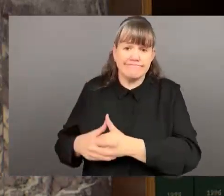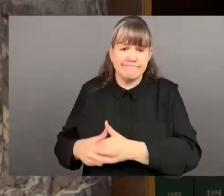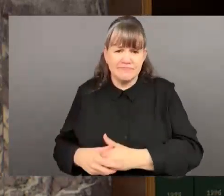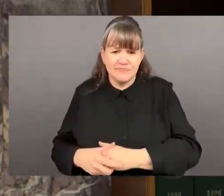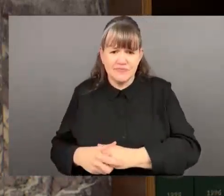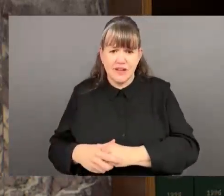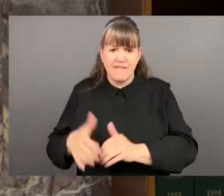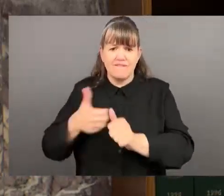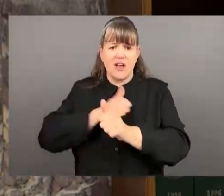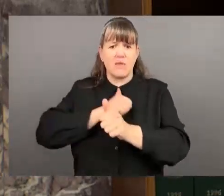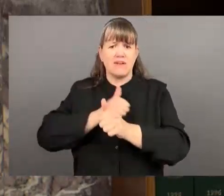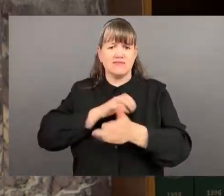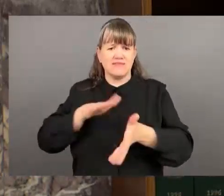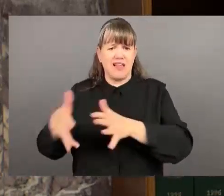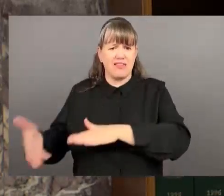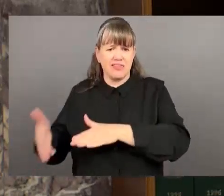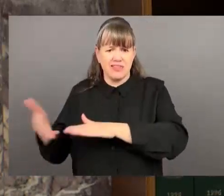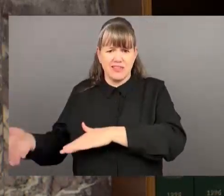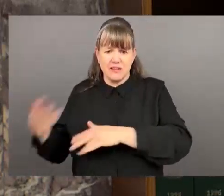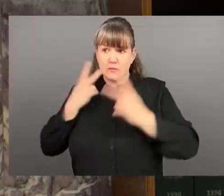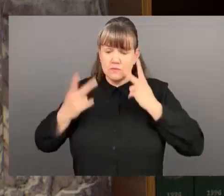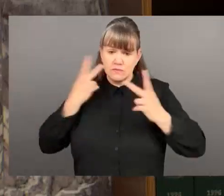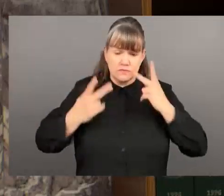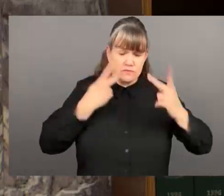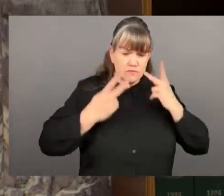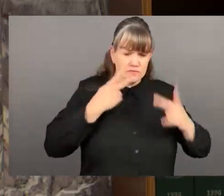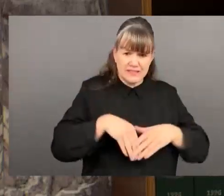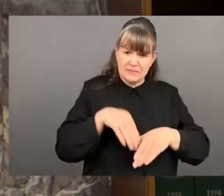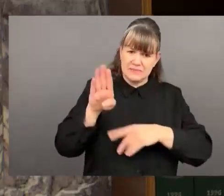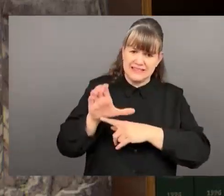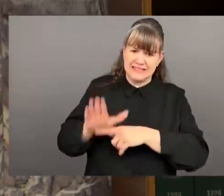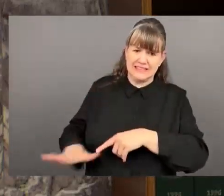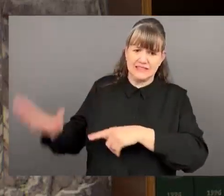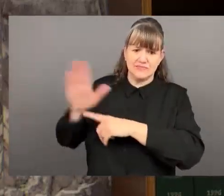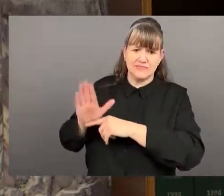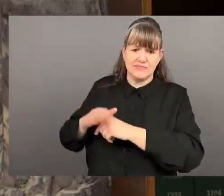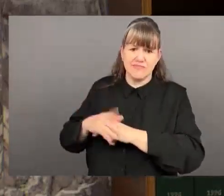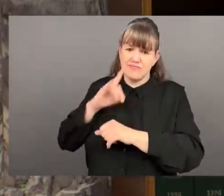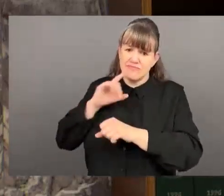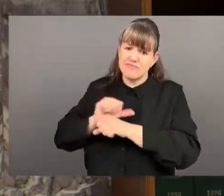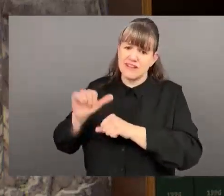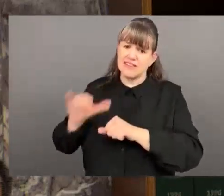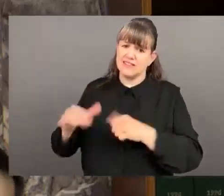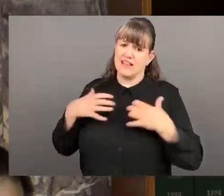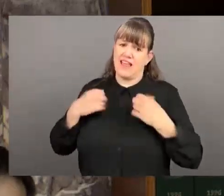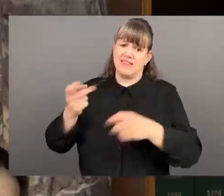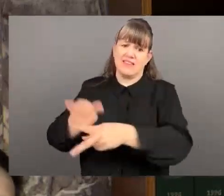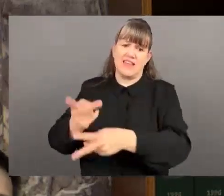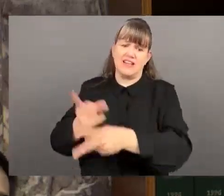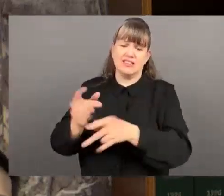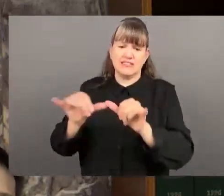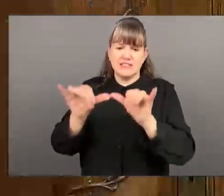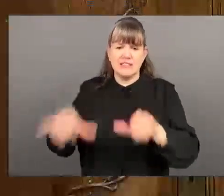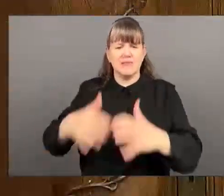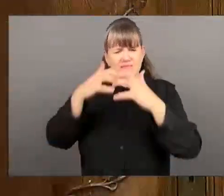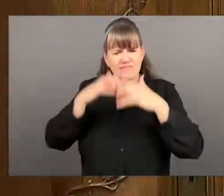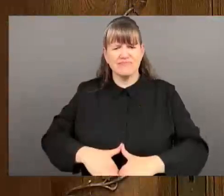that this is in fact a collapse, and explain how this government let it get this bad? Yeah.